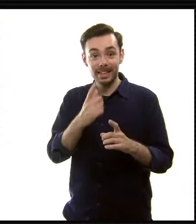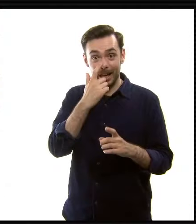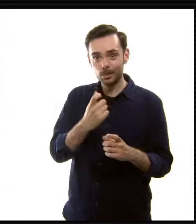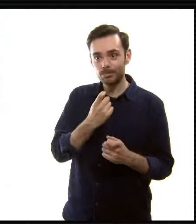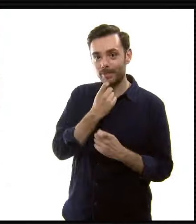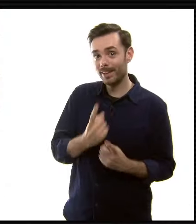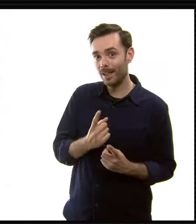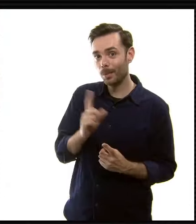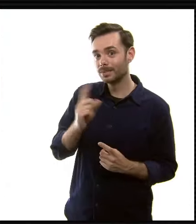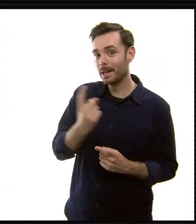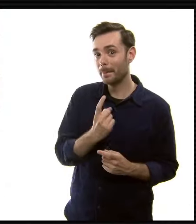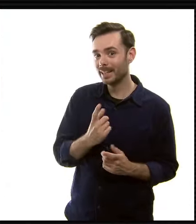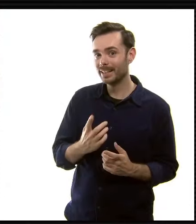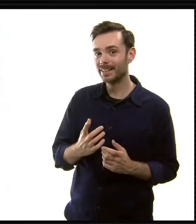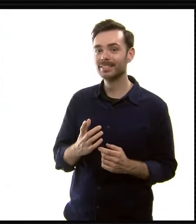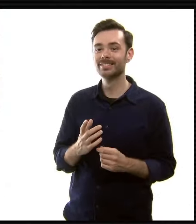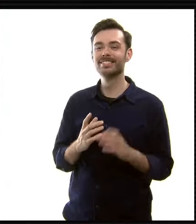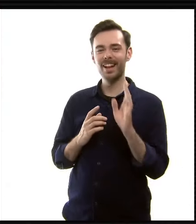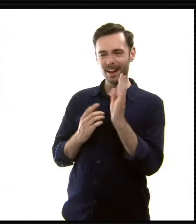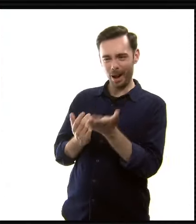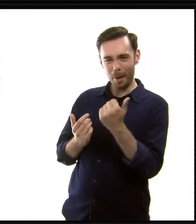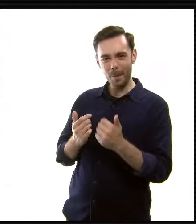the future? Yeah, spoil it, Jon.